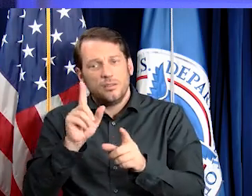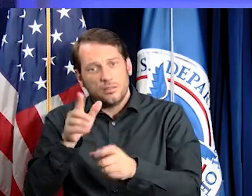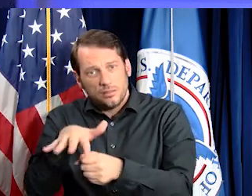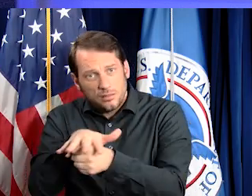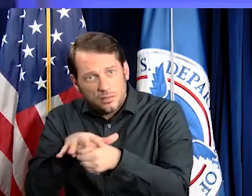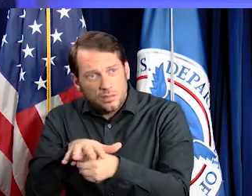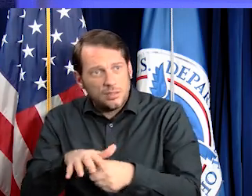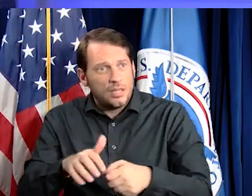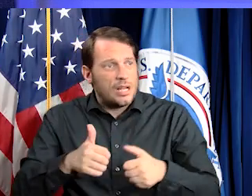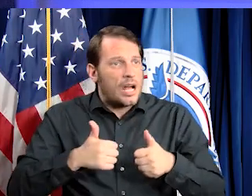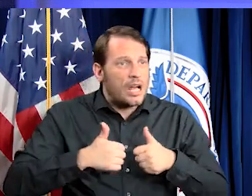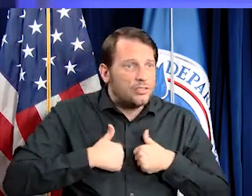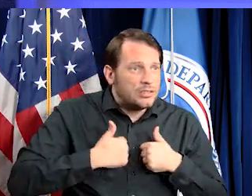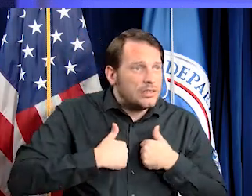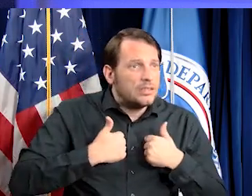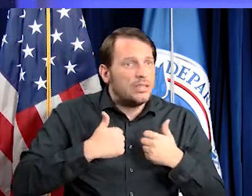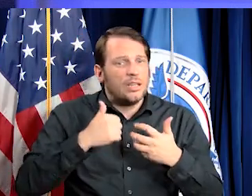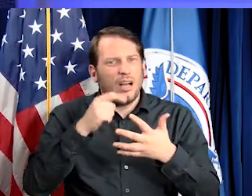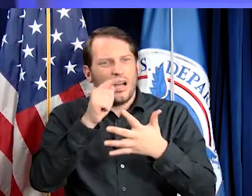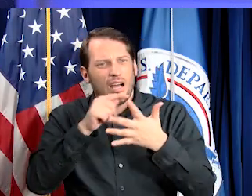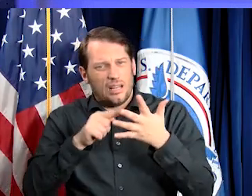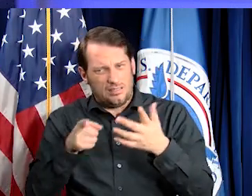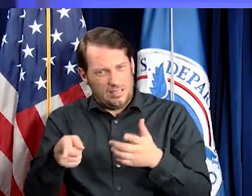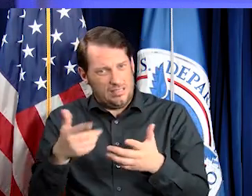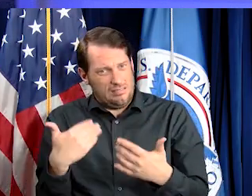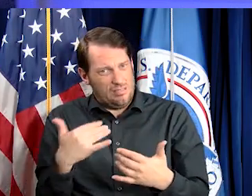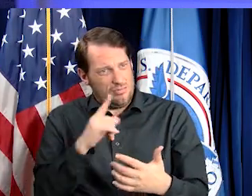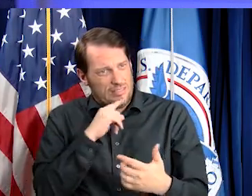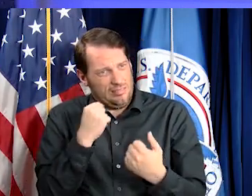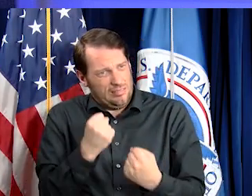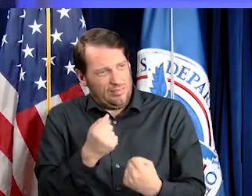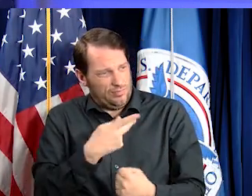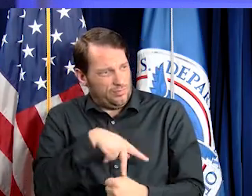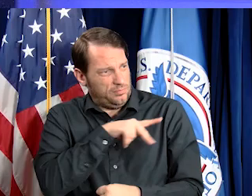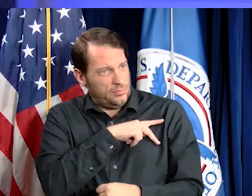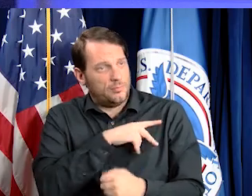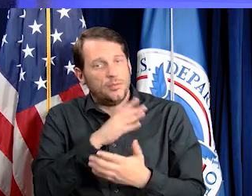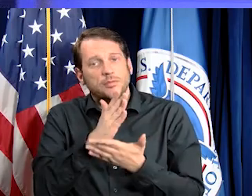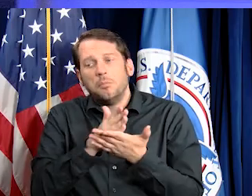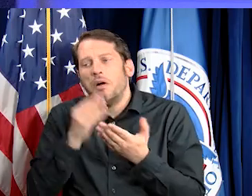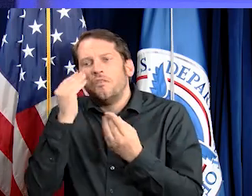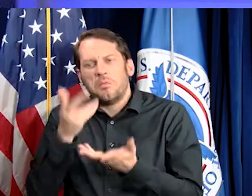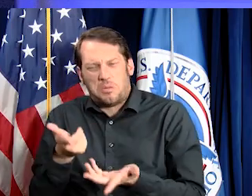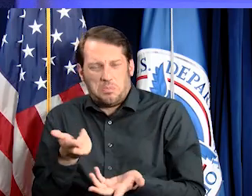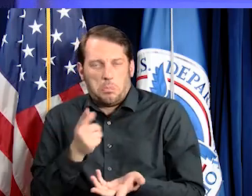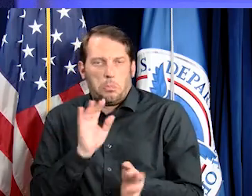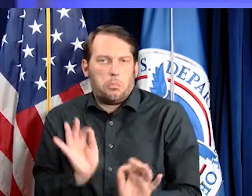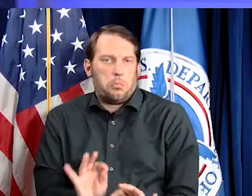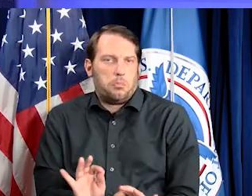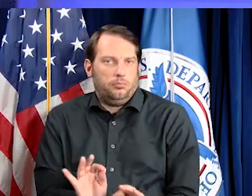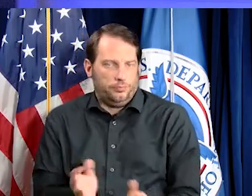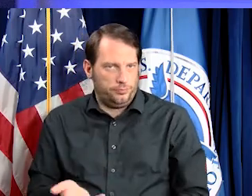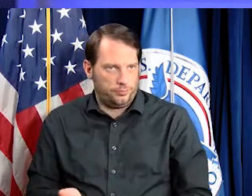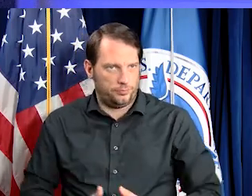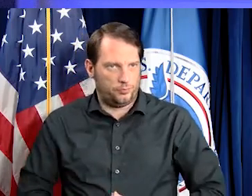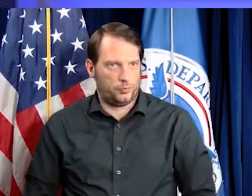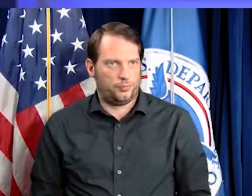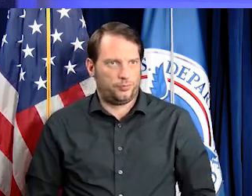not entirely as personal as other information that is constantly being collected from us, where we've